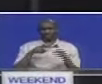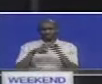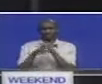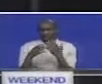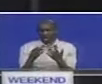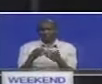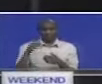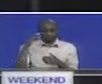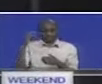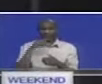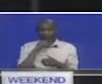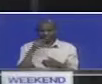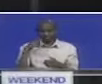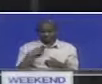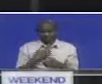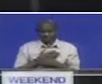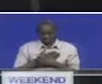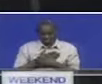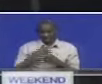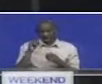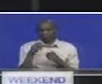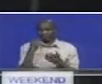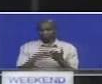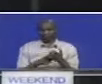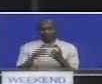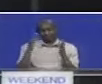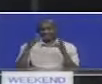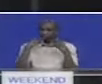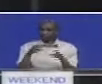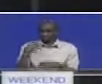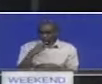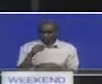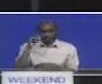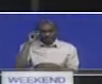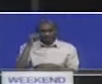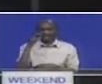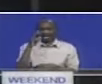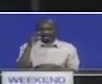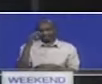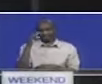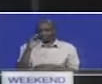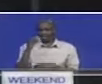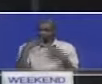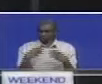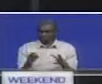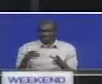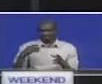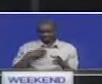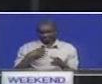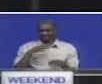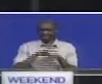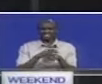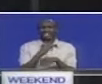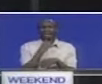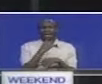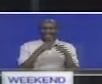The big boys had to subject to their lowly opponents. Now, the biggest losers of the day were Mombasa RFC, who were annihilated